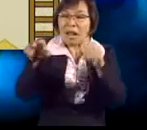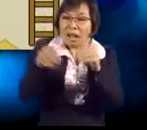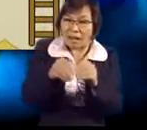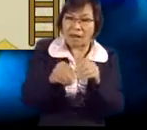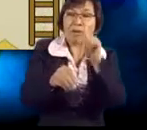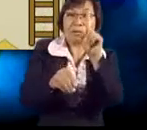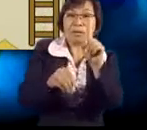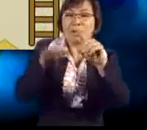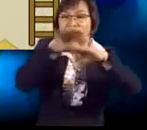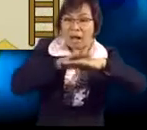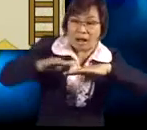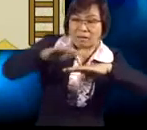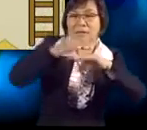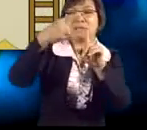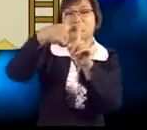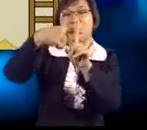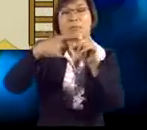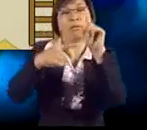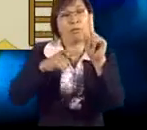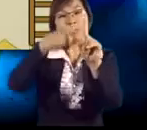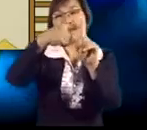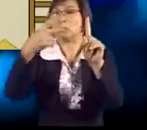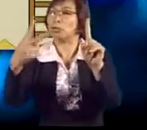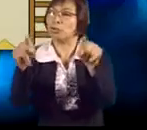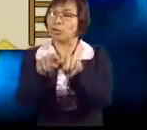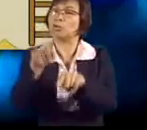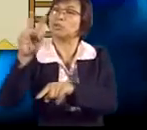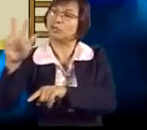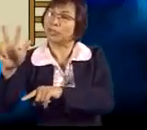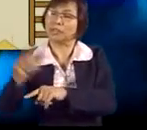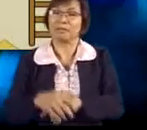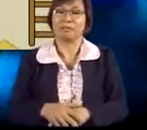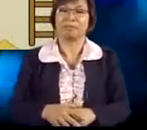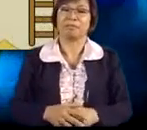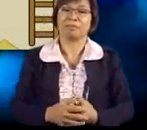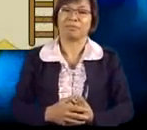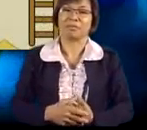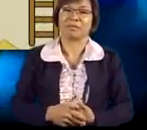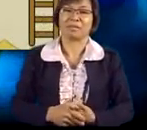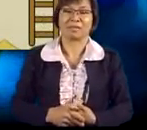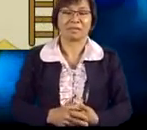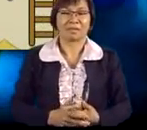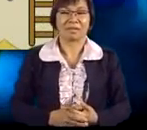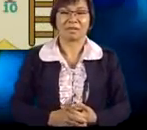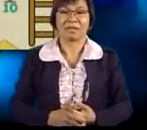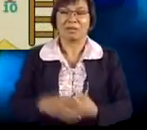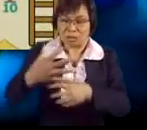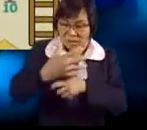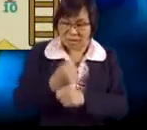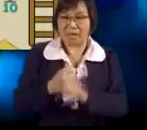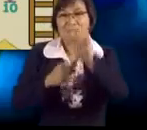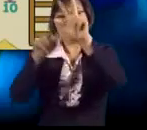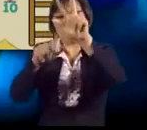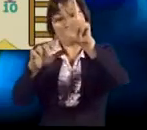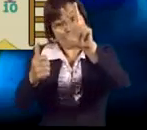same, so we just add the numerators. 1 plus 2 equals 3.